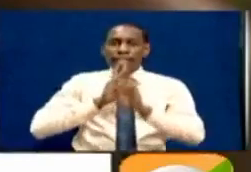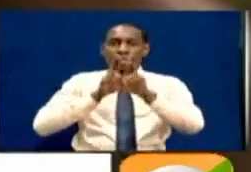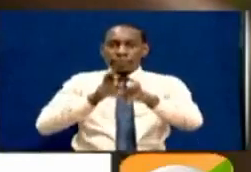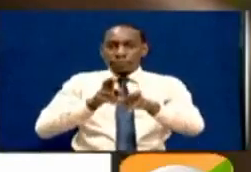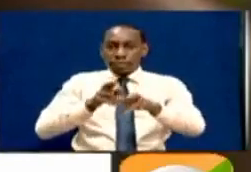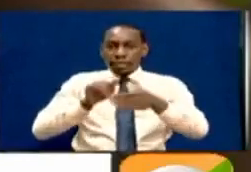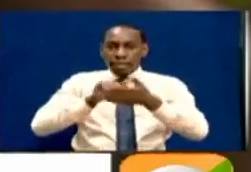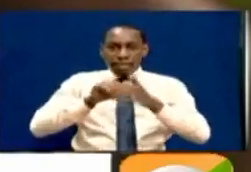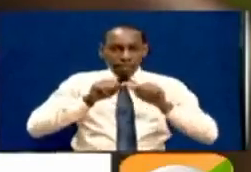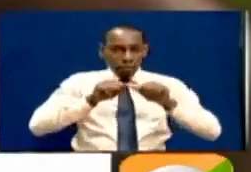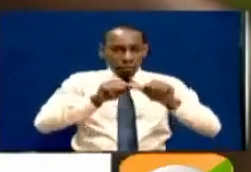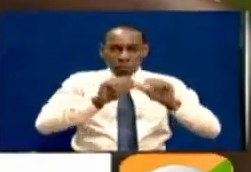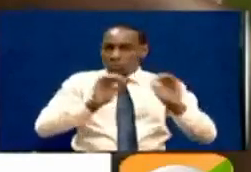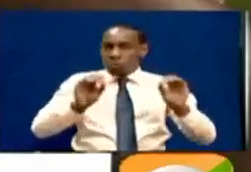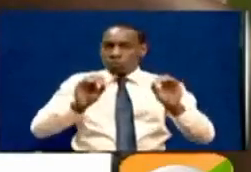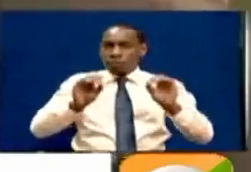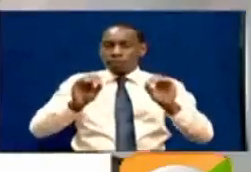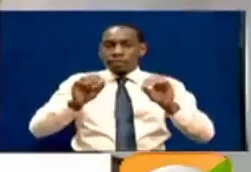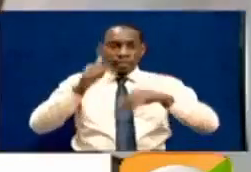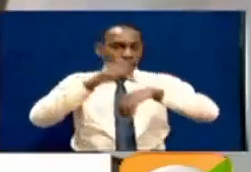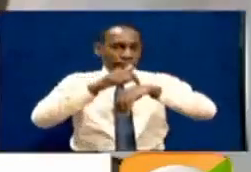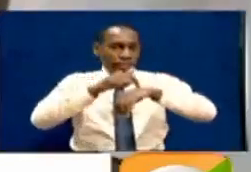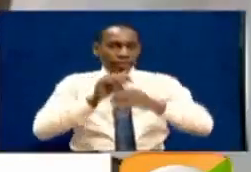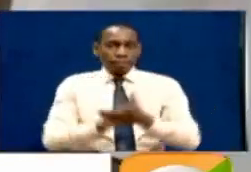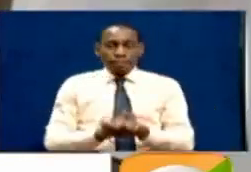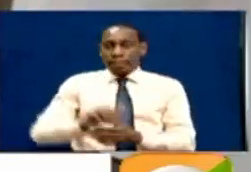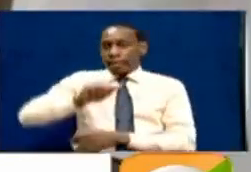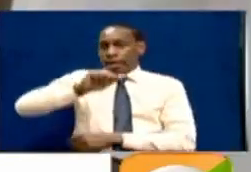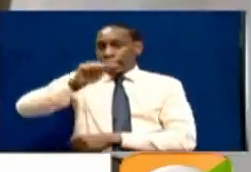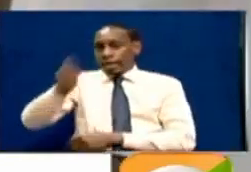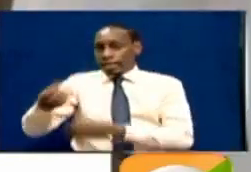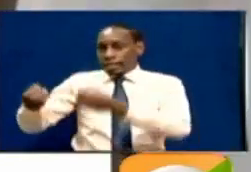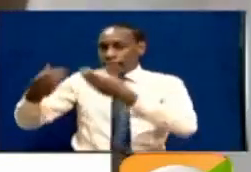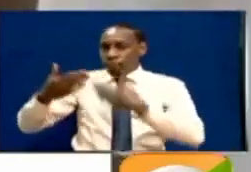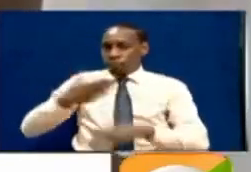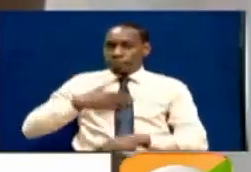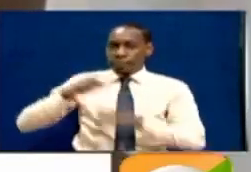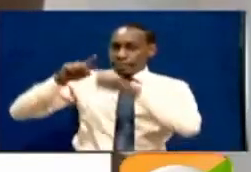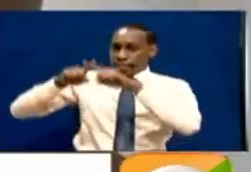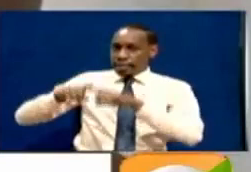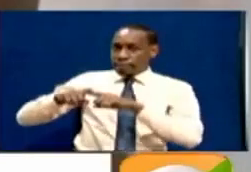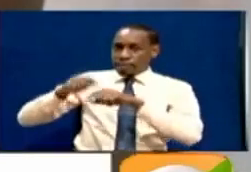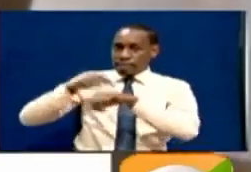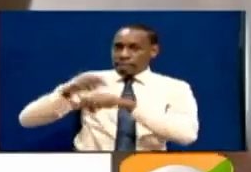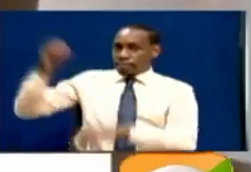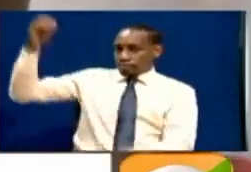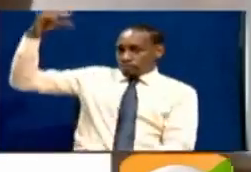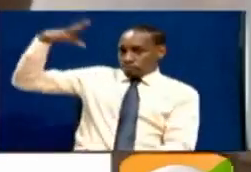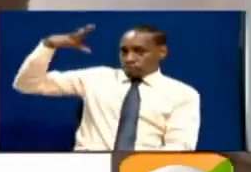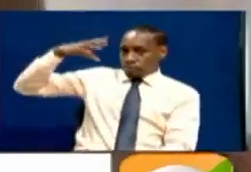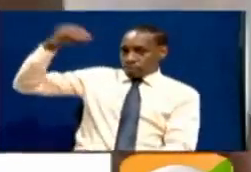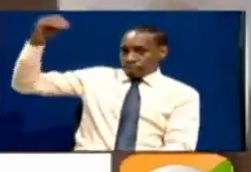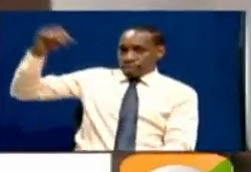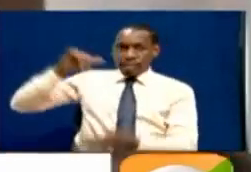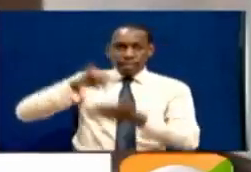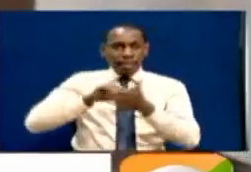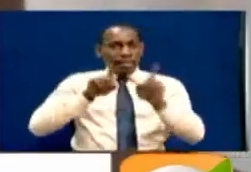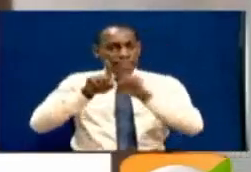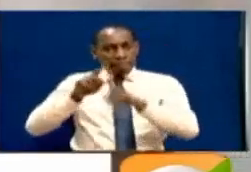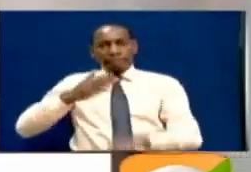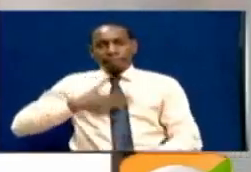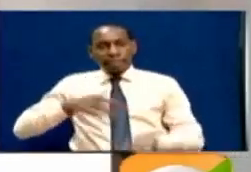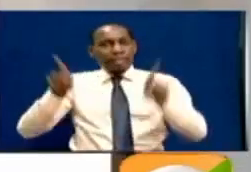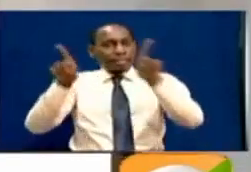reported inconsistencies in their timing. Another one told me that they depend on the sunset and the sunrise. No, that was me. That was really